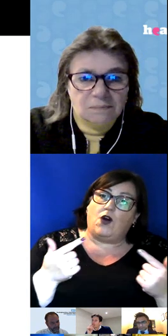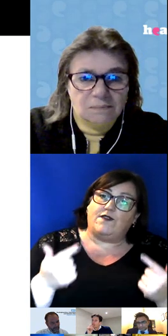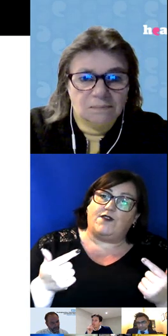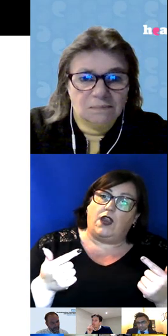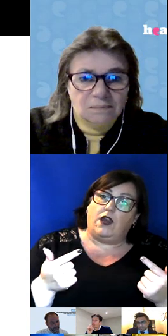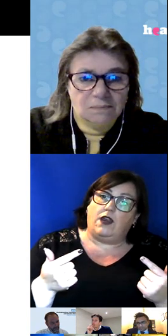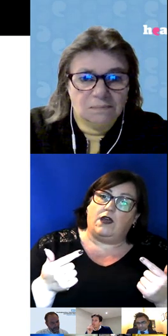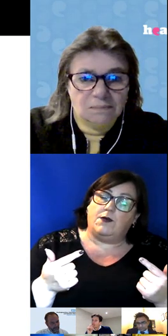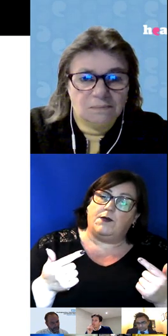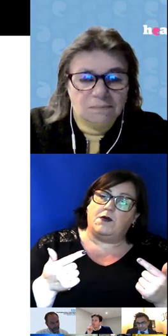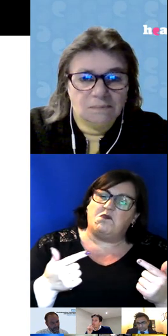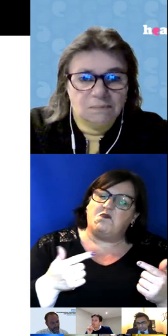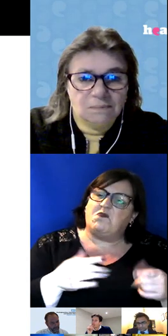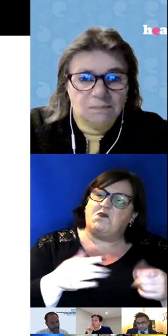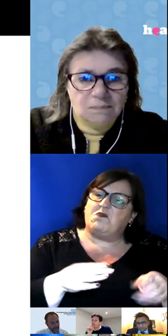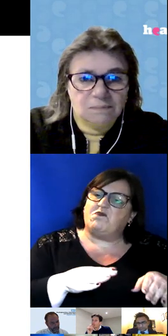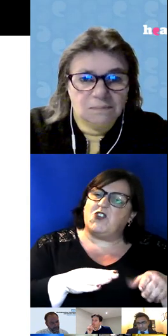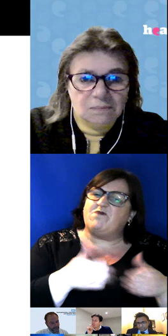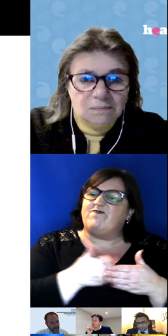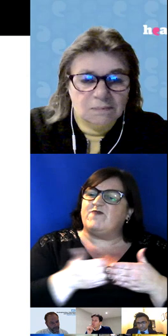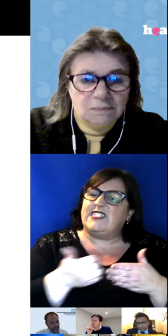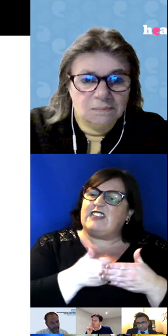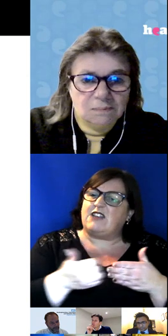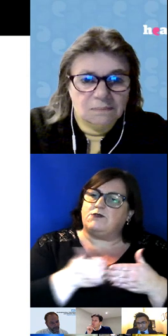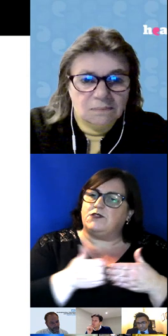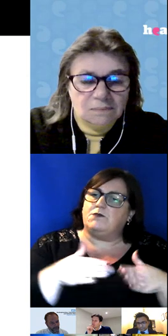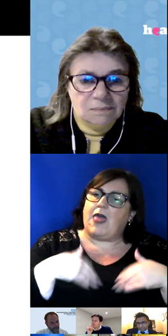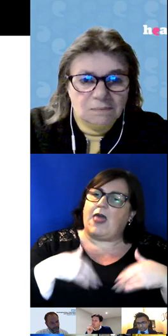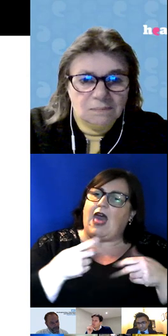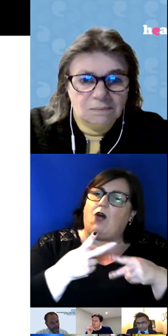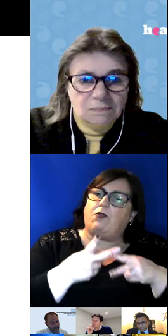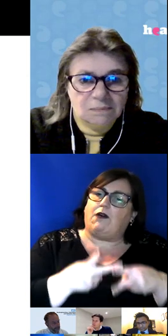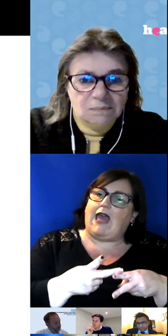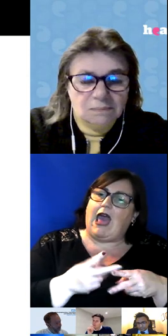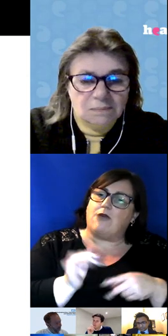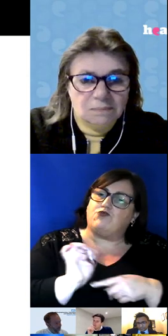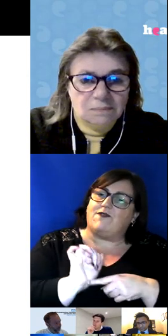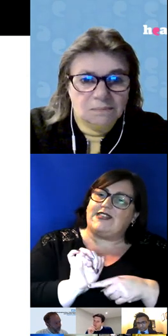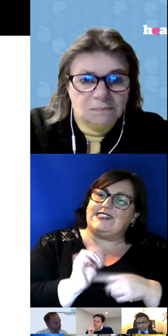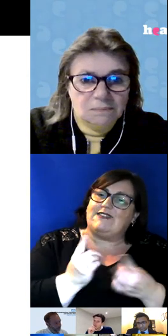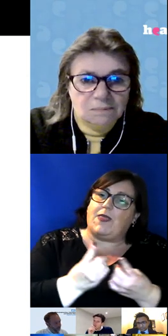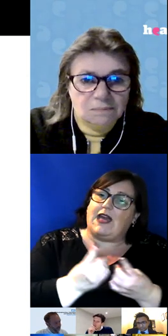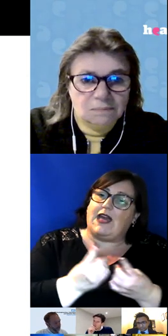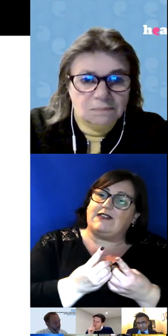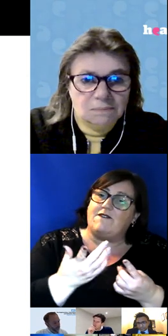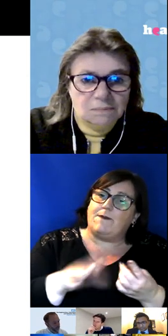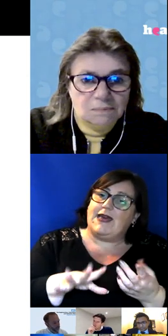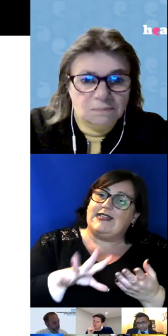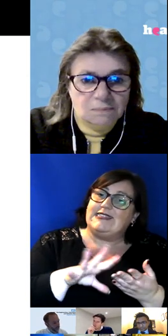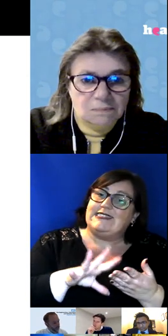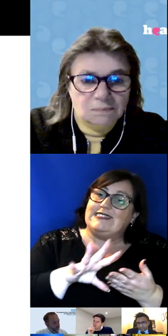standard healthcare preventative thing and are being told to find their